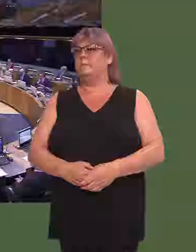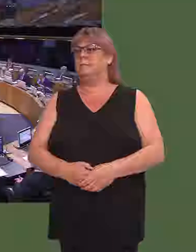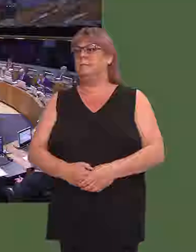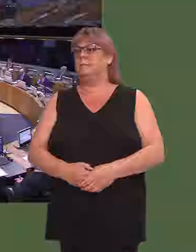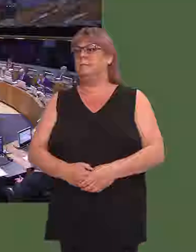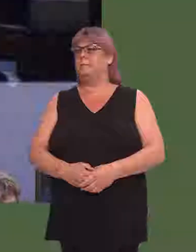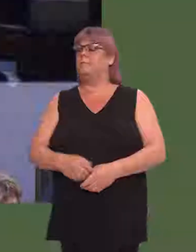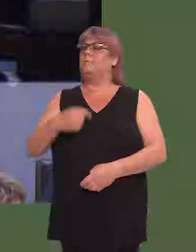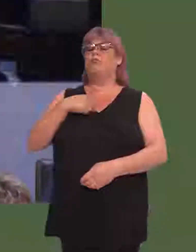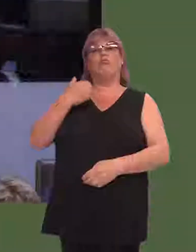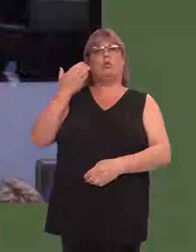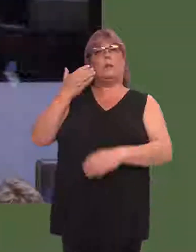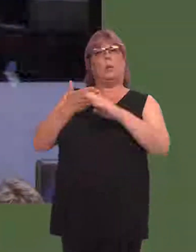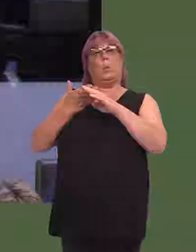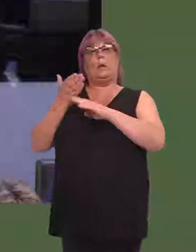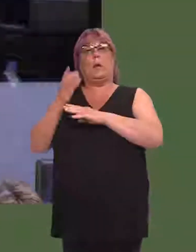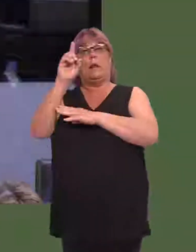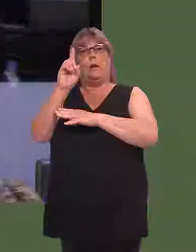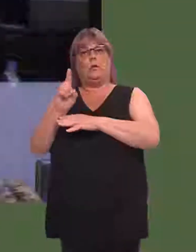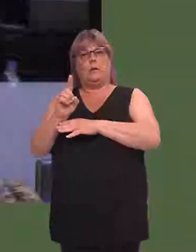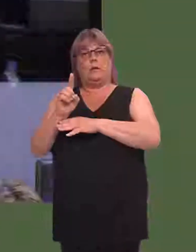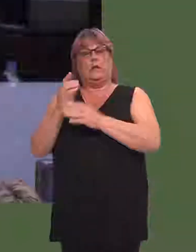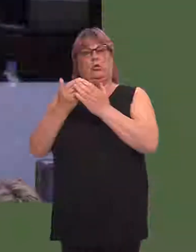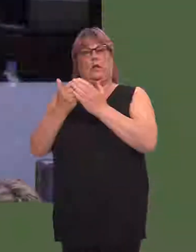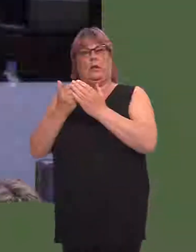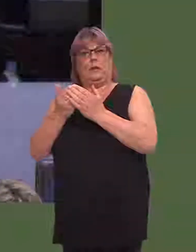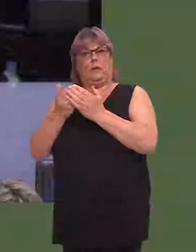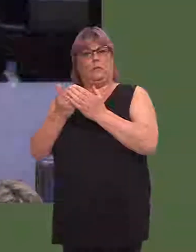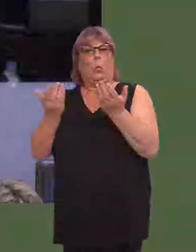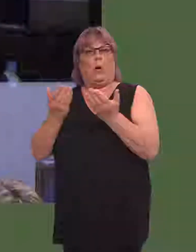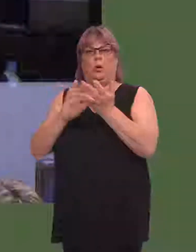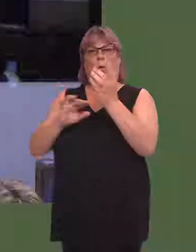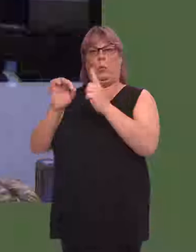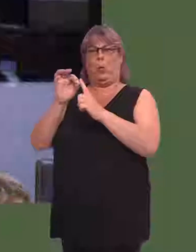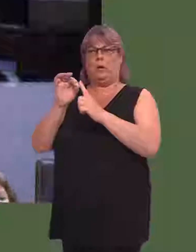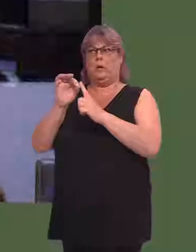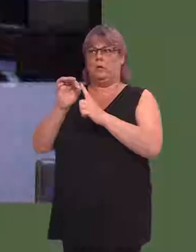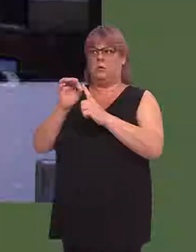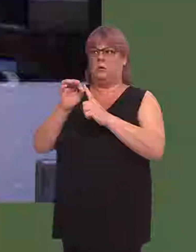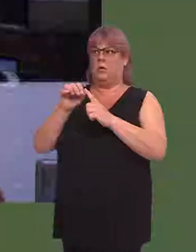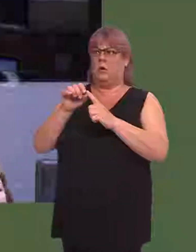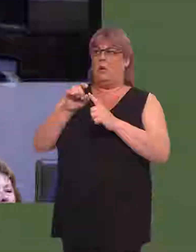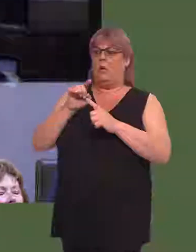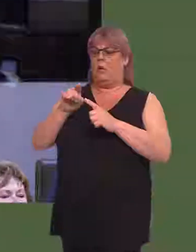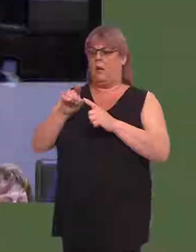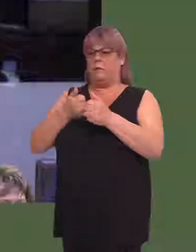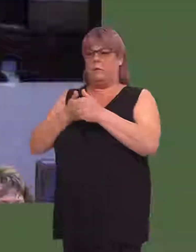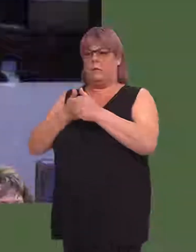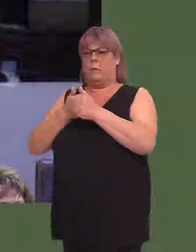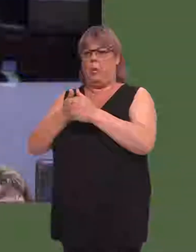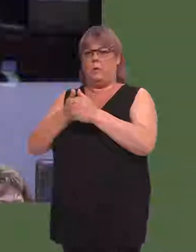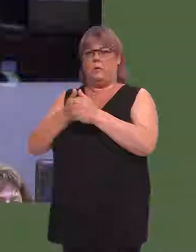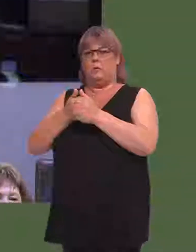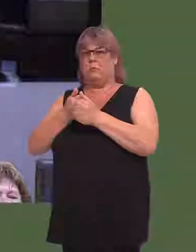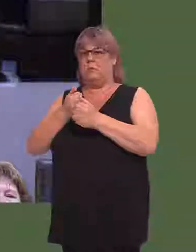the Alacrity Foundation in Newport, which is an educational charity with a mission to train and mentor